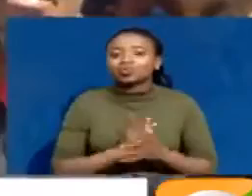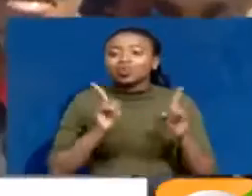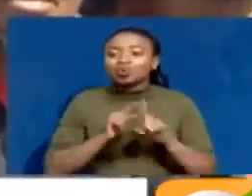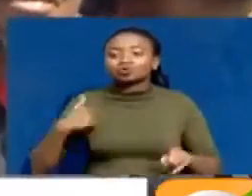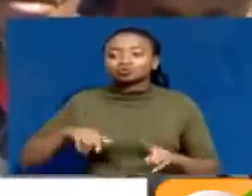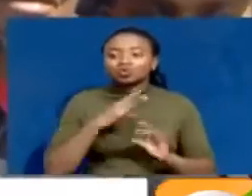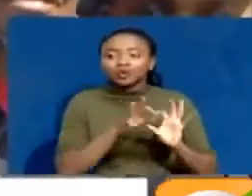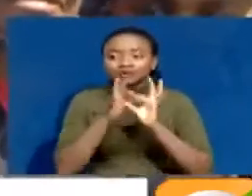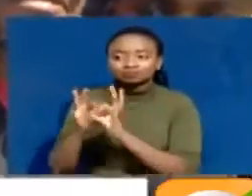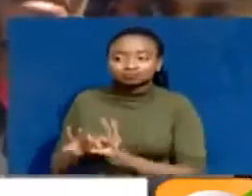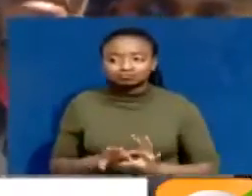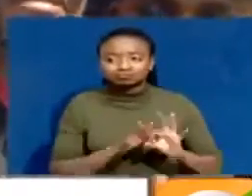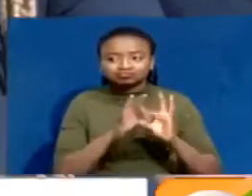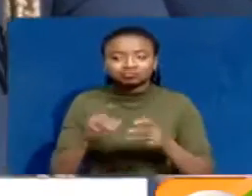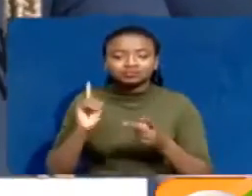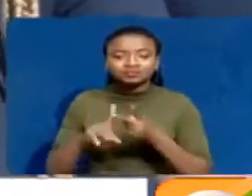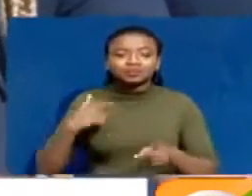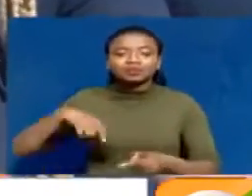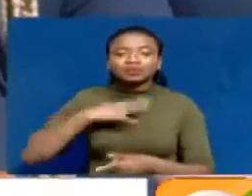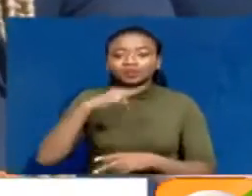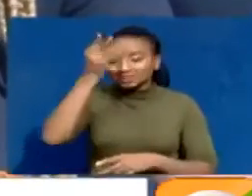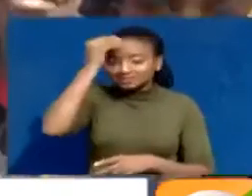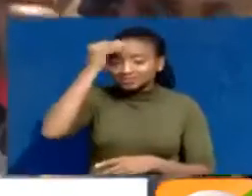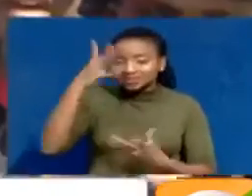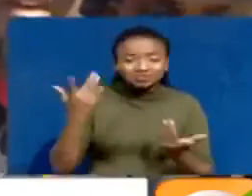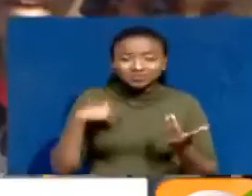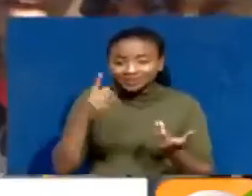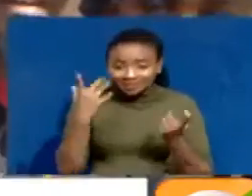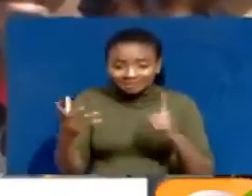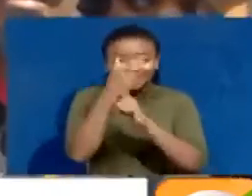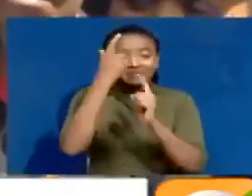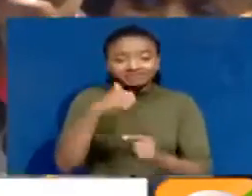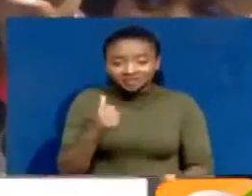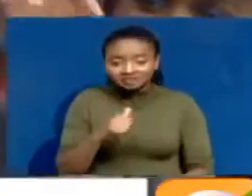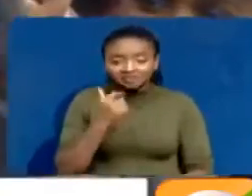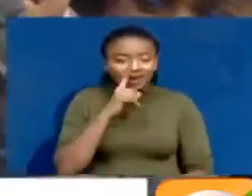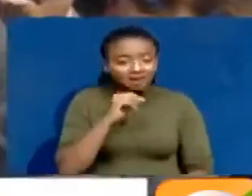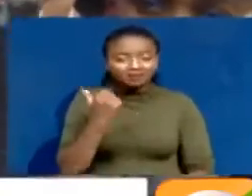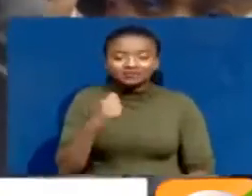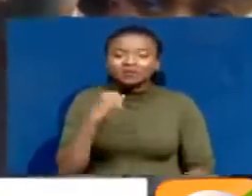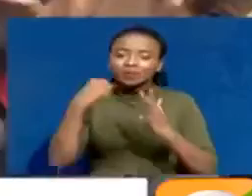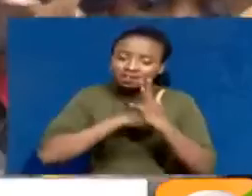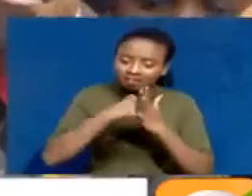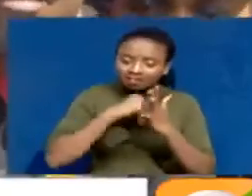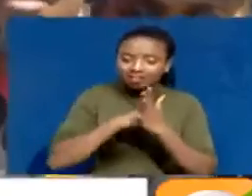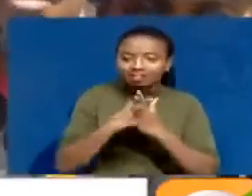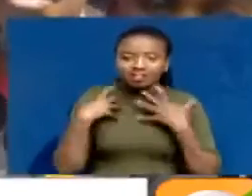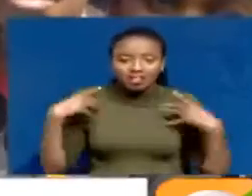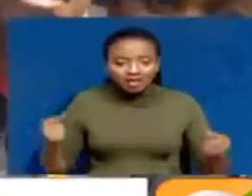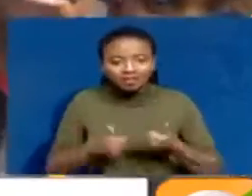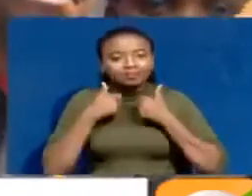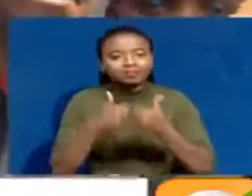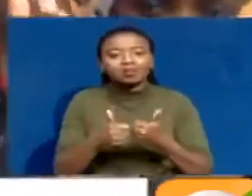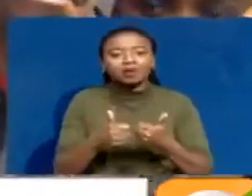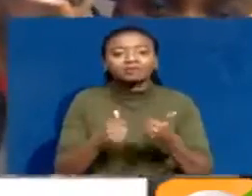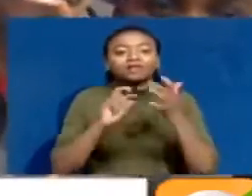yetu kweli. Struggle ni real. Tuna struggle na mambo education kweli. Struggle ni real. Tuna struggle na mambo ya healthcare kweli. Struggle